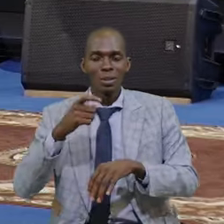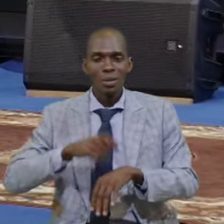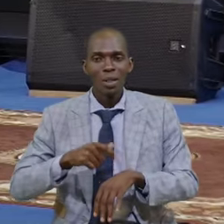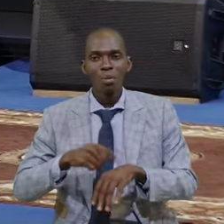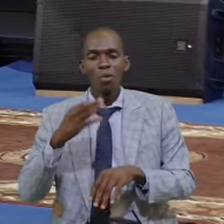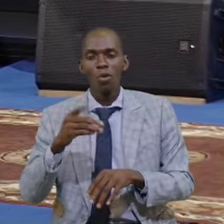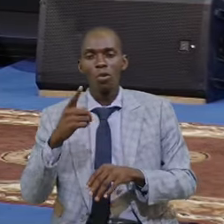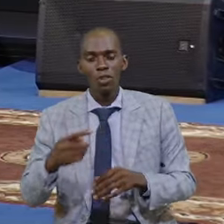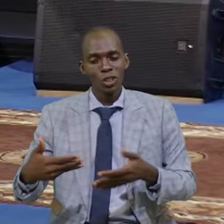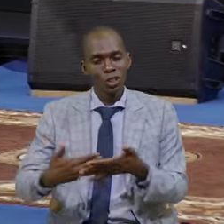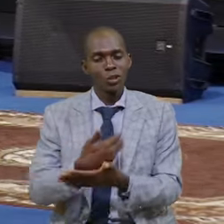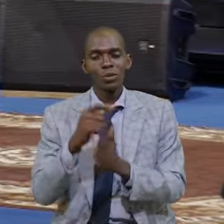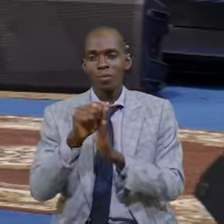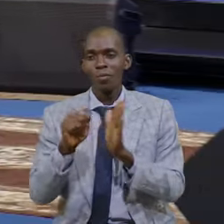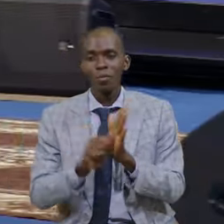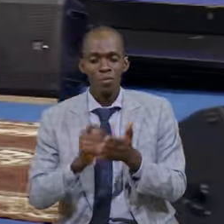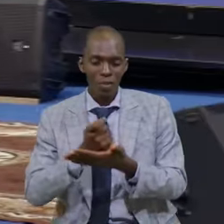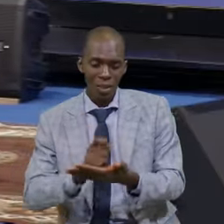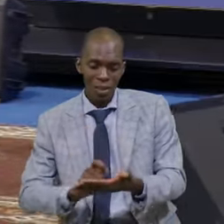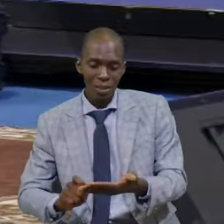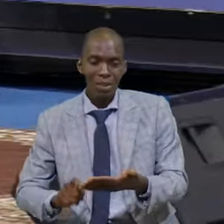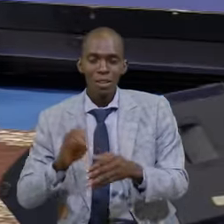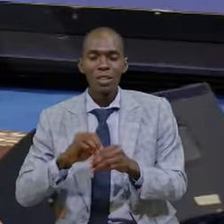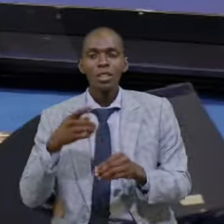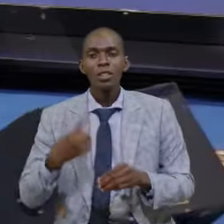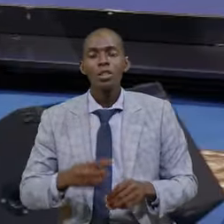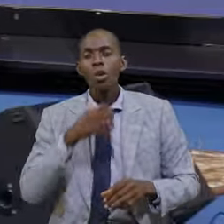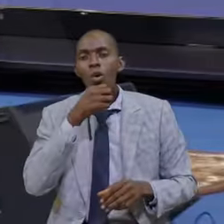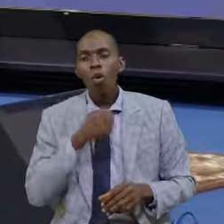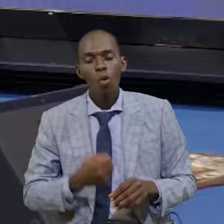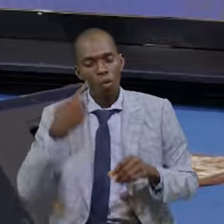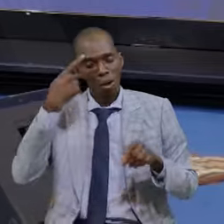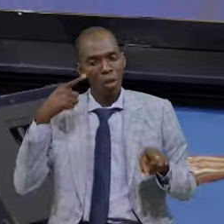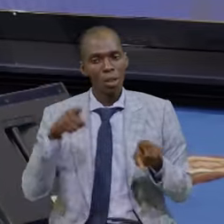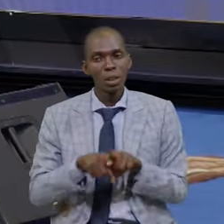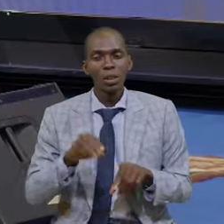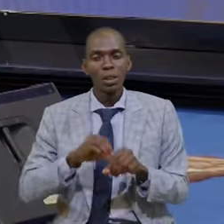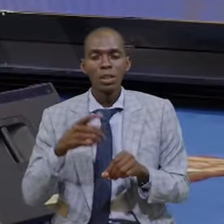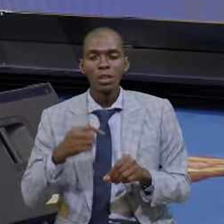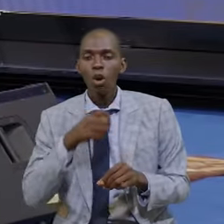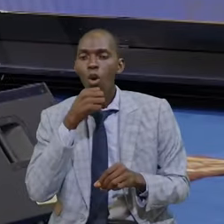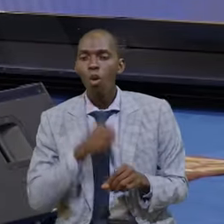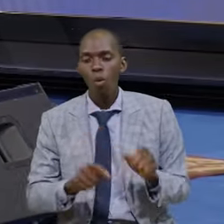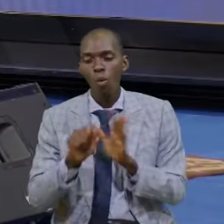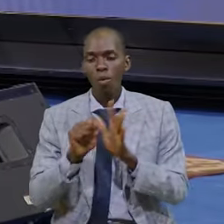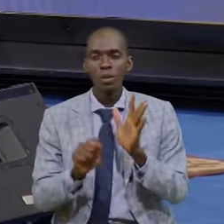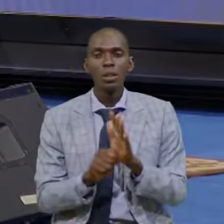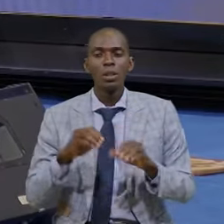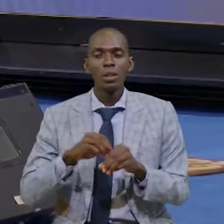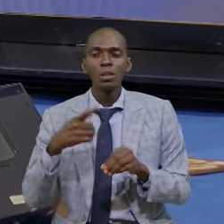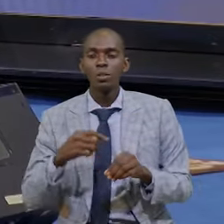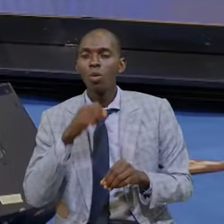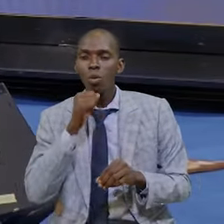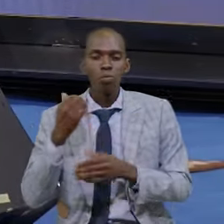New Testament, reaching in the Old Covenant, in the Old Testament, in the Old Dispensation.